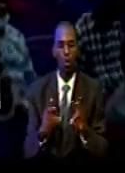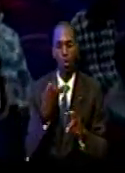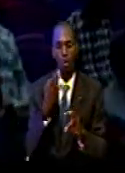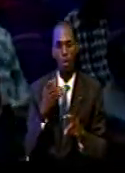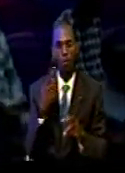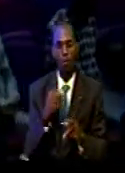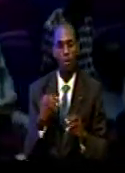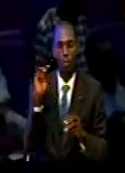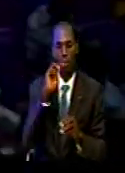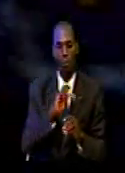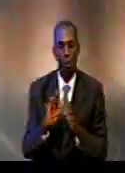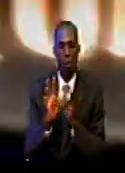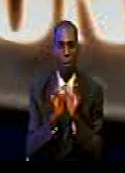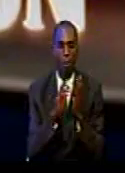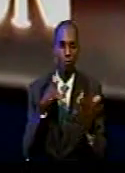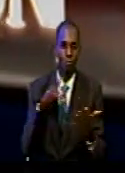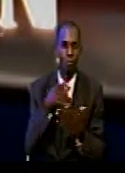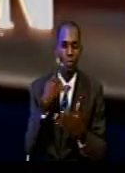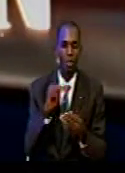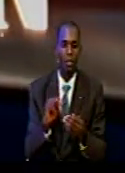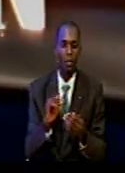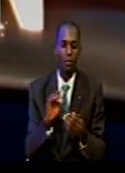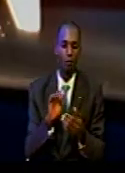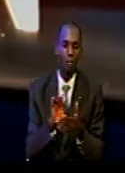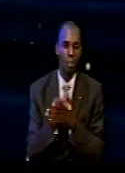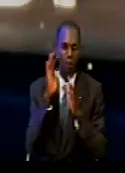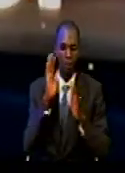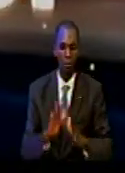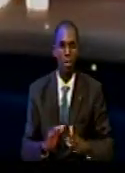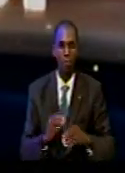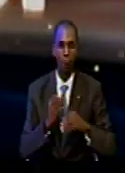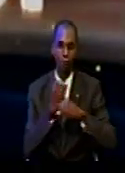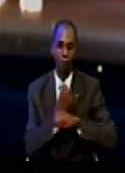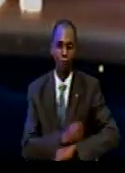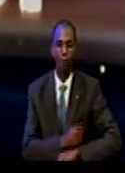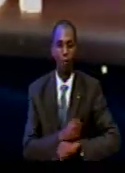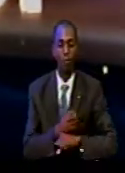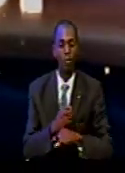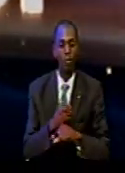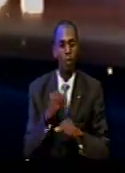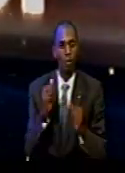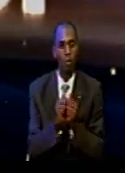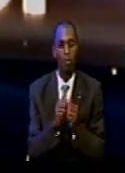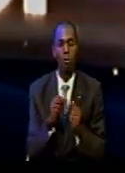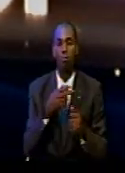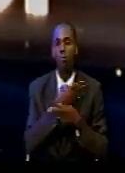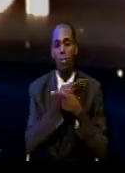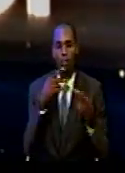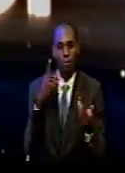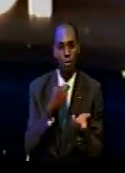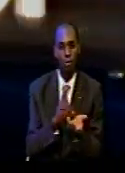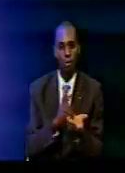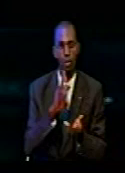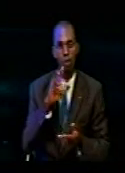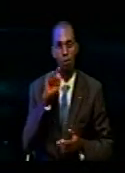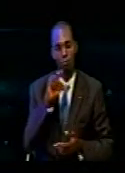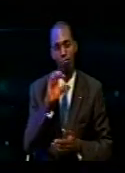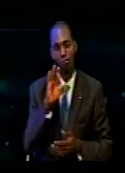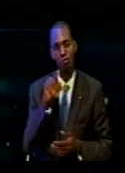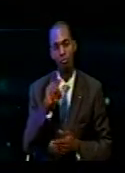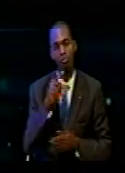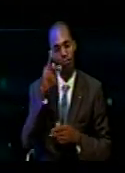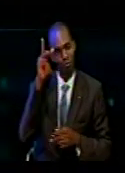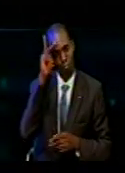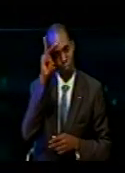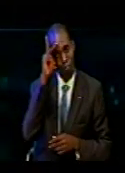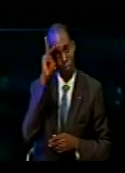media platforms. A new dimension of the Monday Bible study, the Believer's Backbone, with Pastor